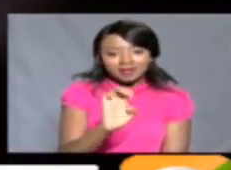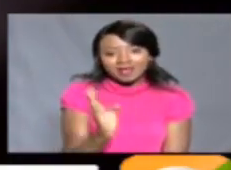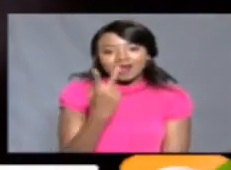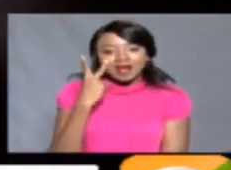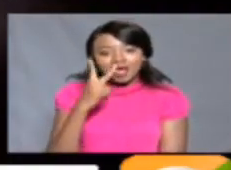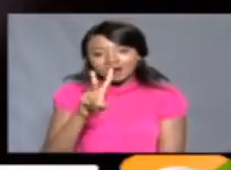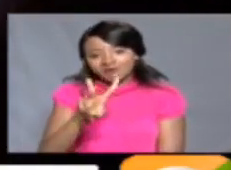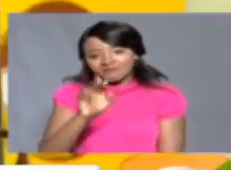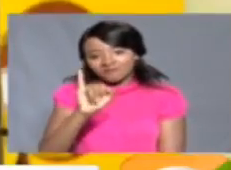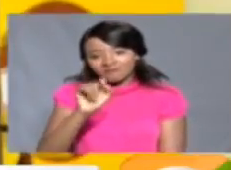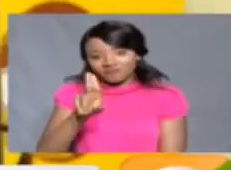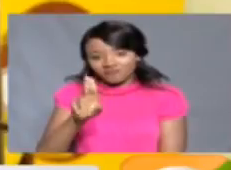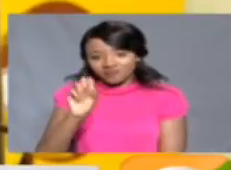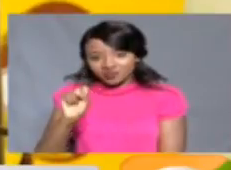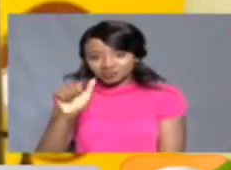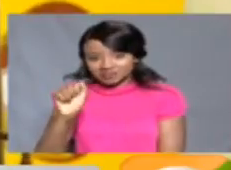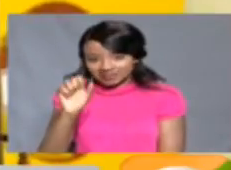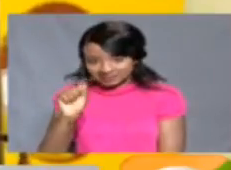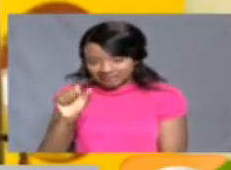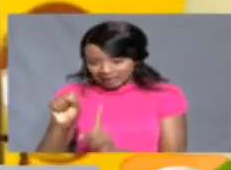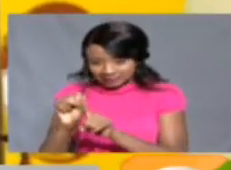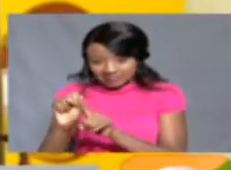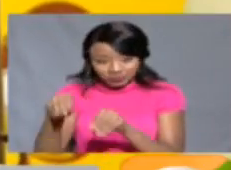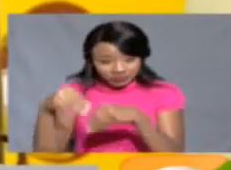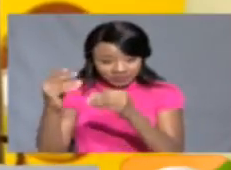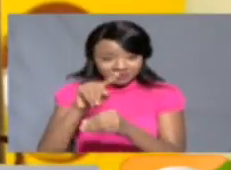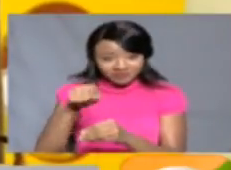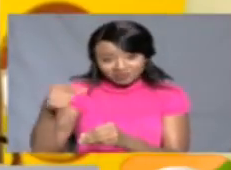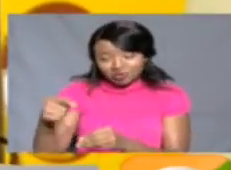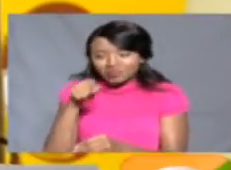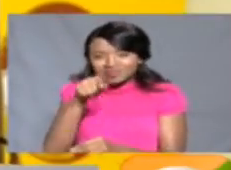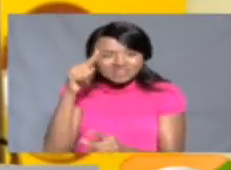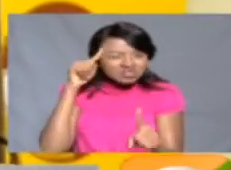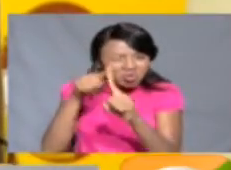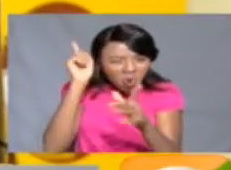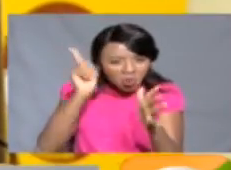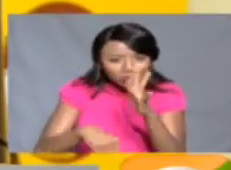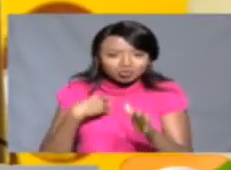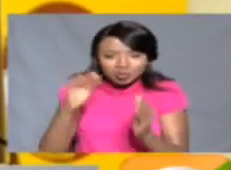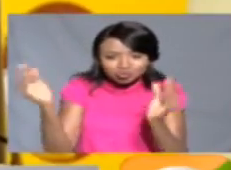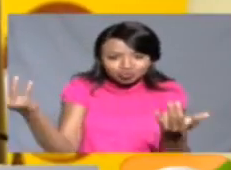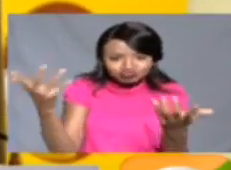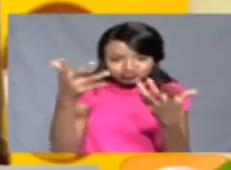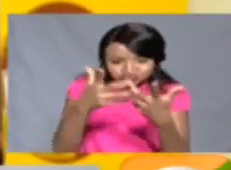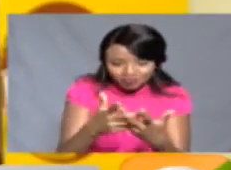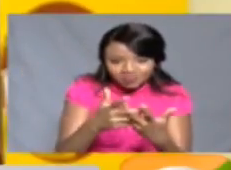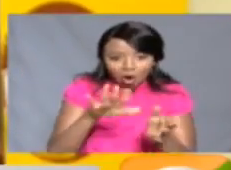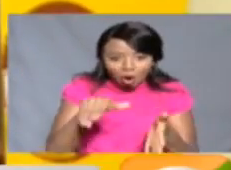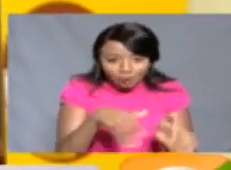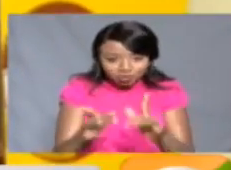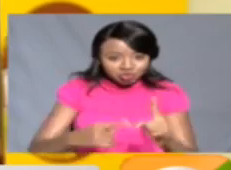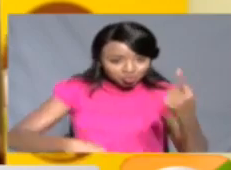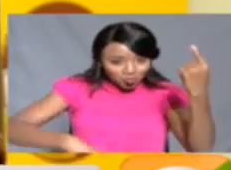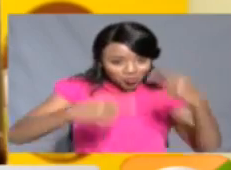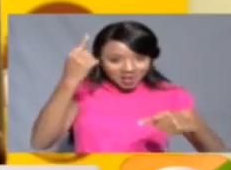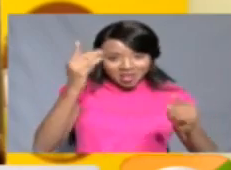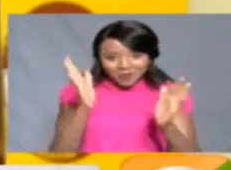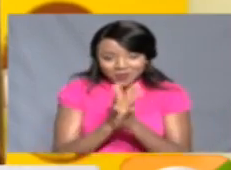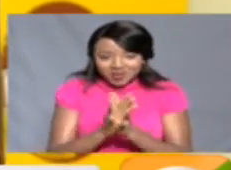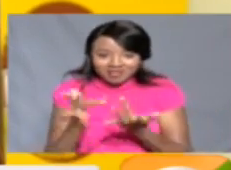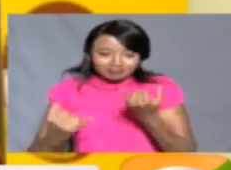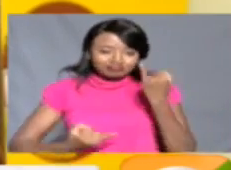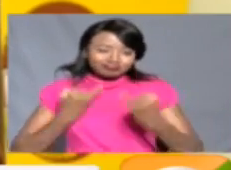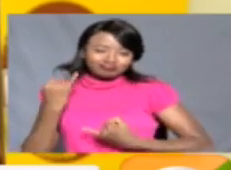shillings up for grabs. Jipange na Viusasa is about combining the opportunity to win with the wonderful experience of viewing